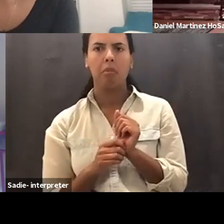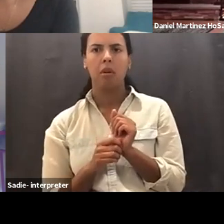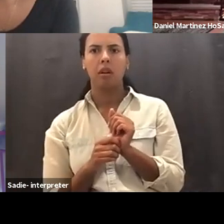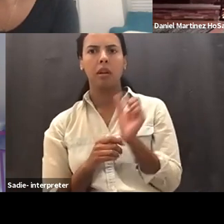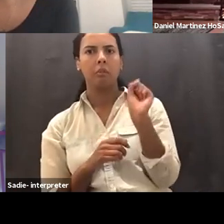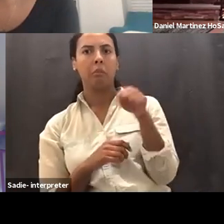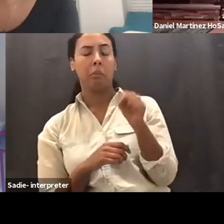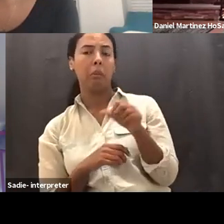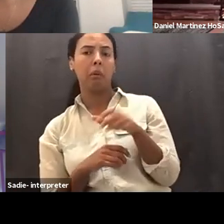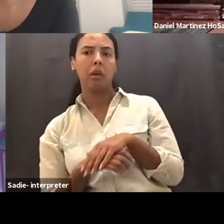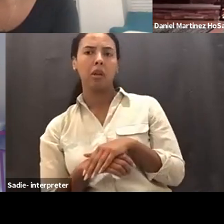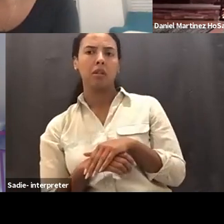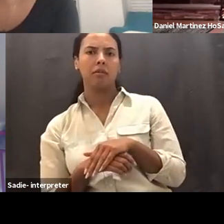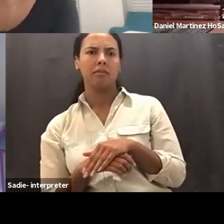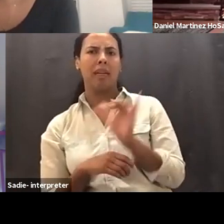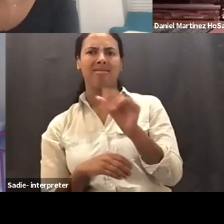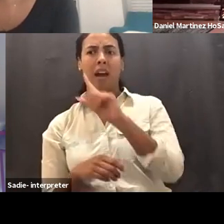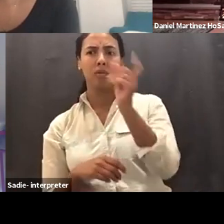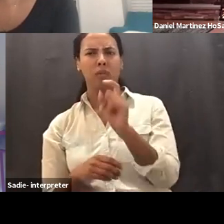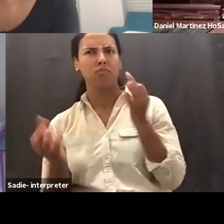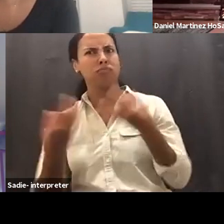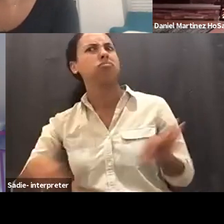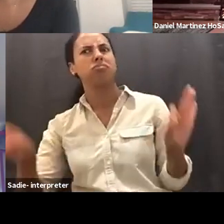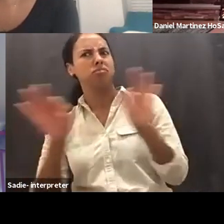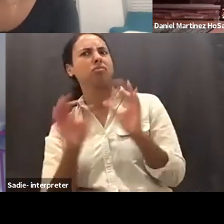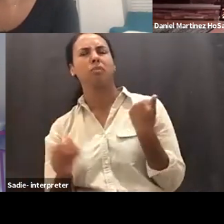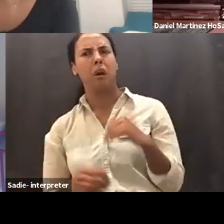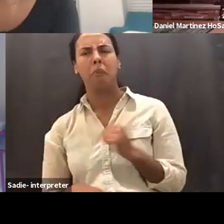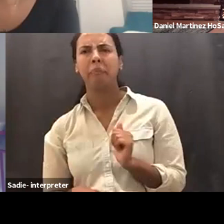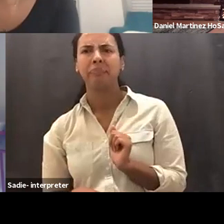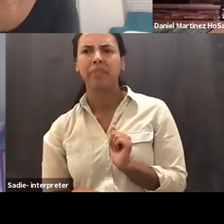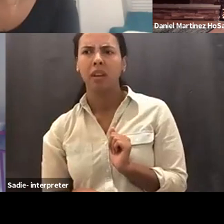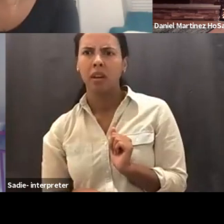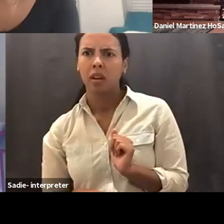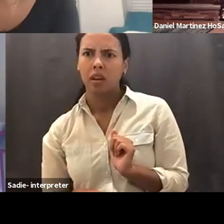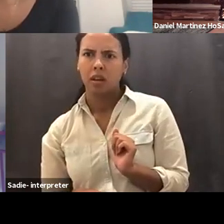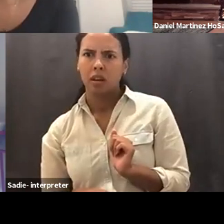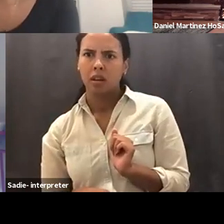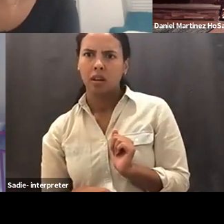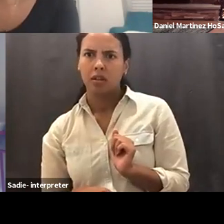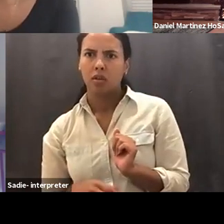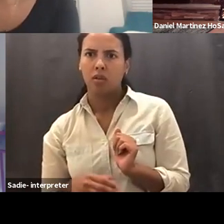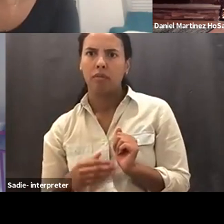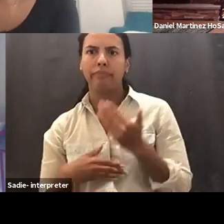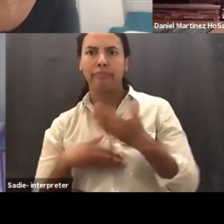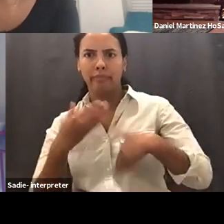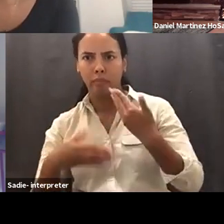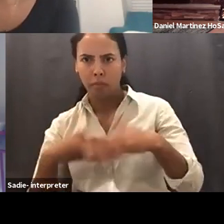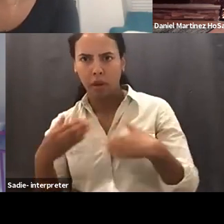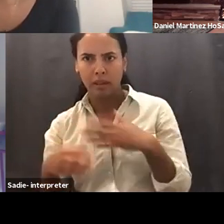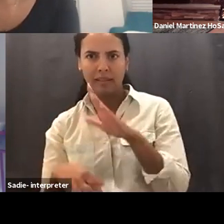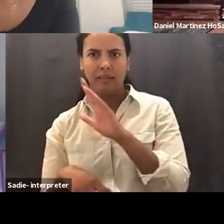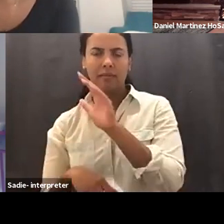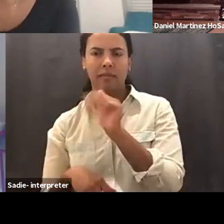is a really important question, that there, you know, I think the progressive Asian